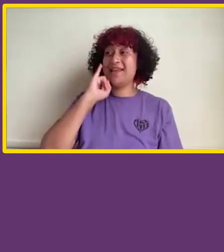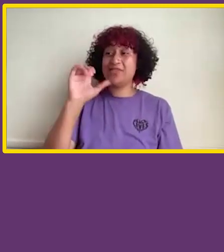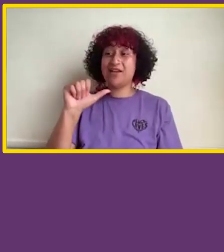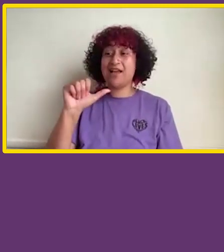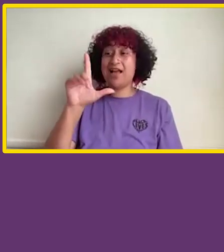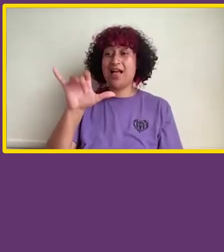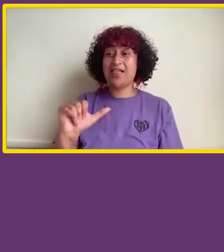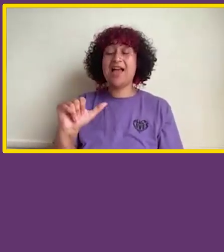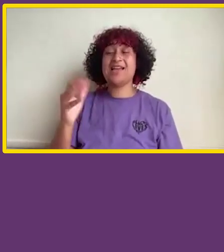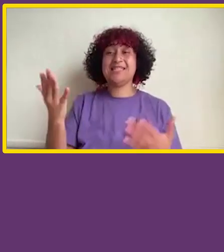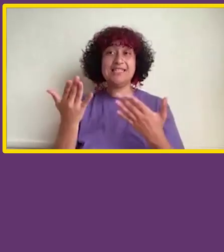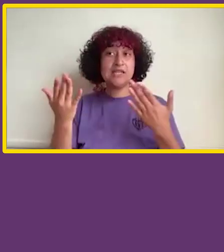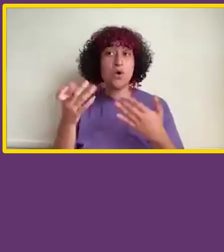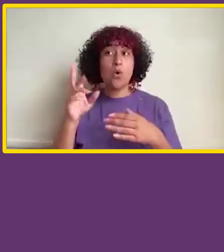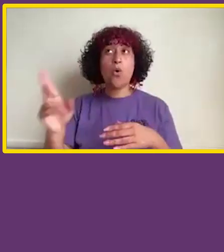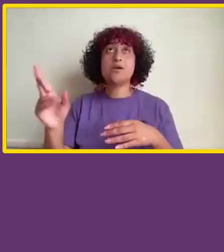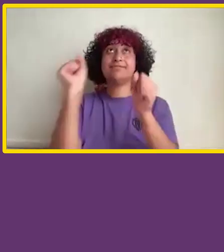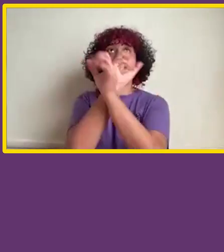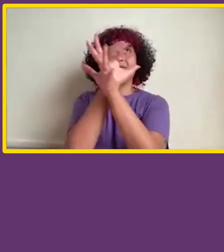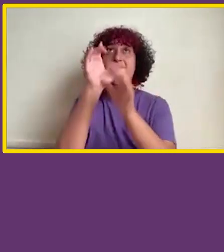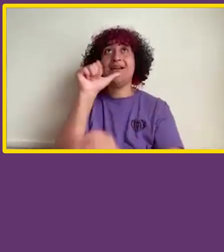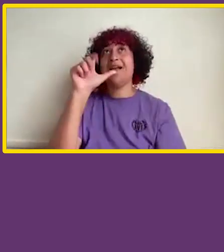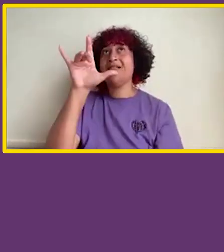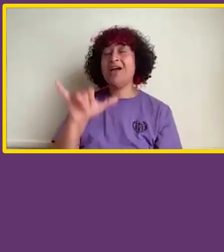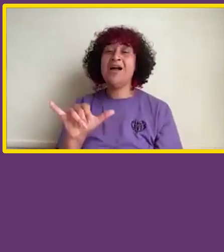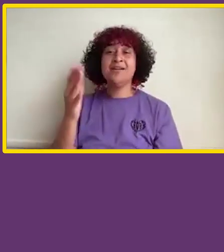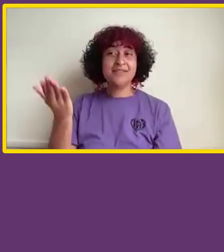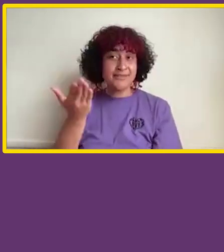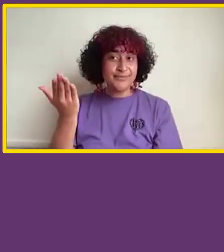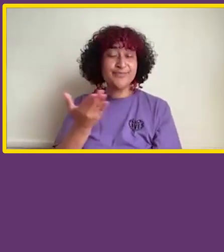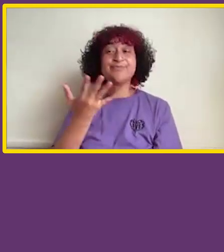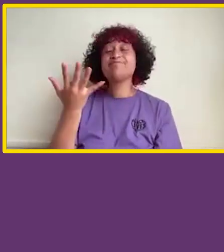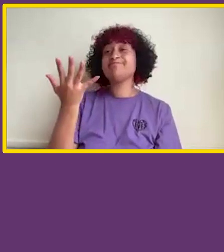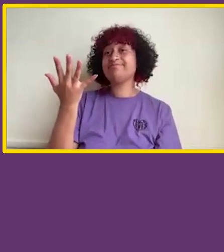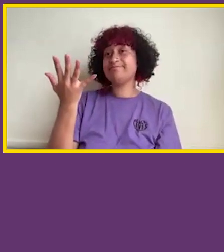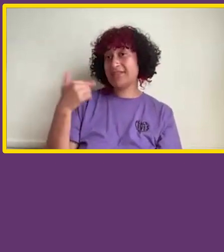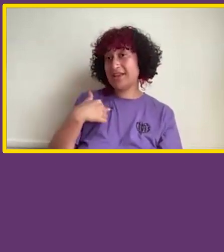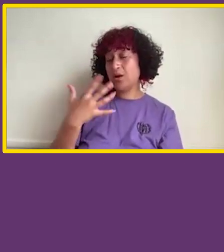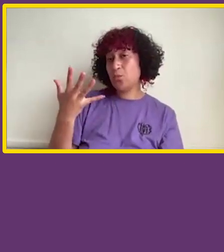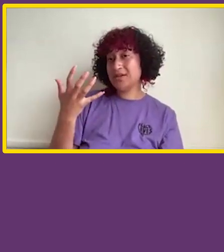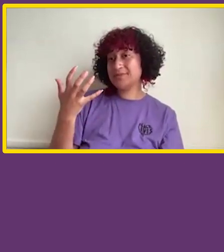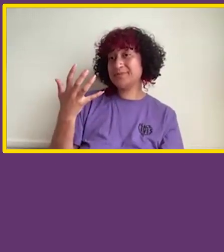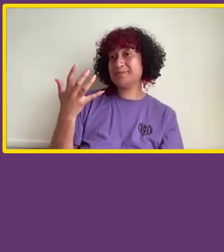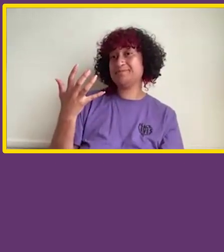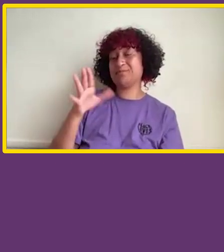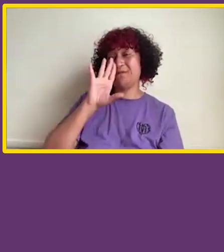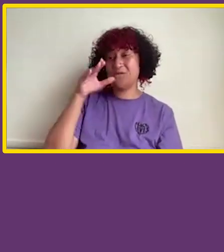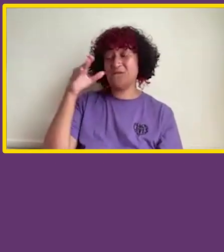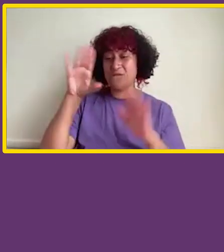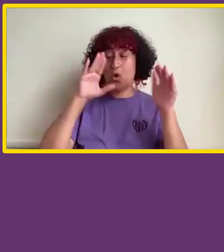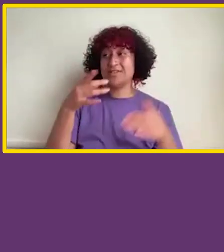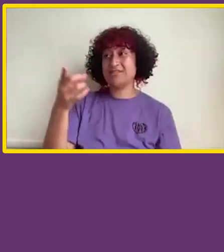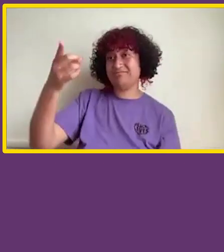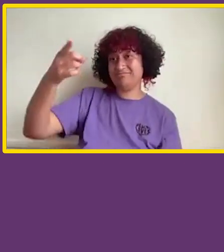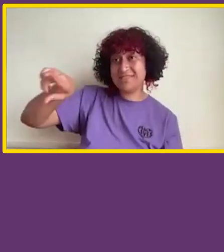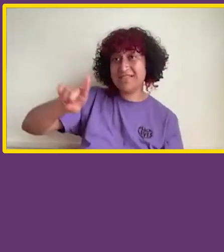this call or aspiring allies on this call, I would actually like to focus on them